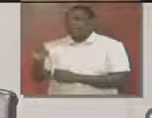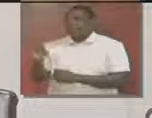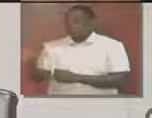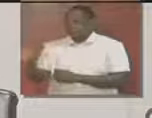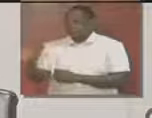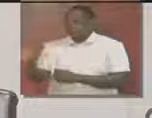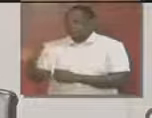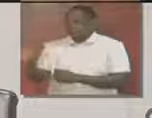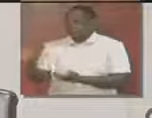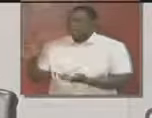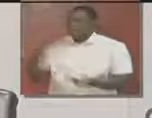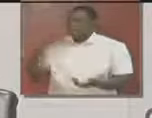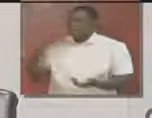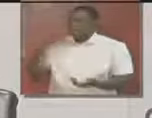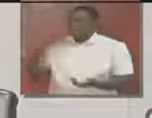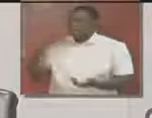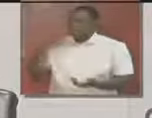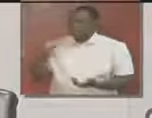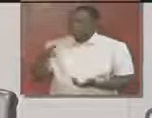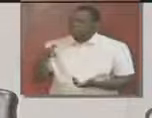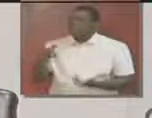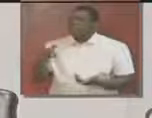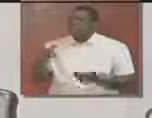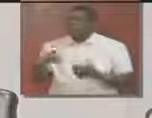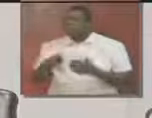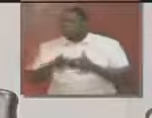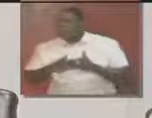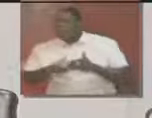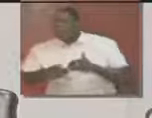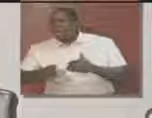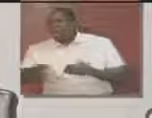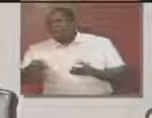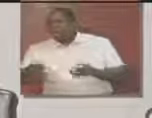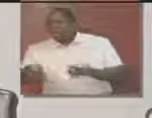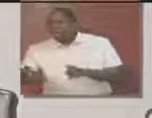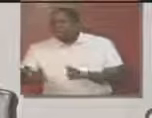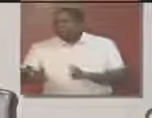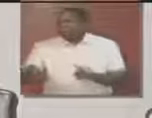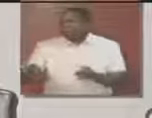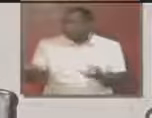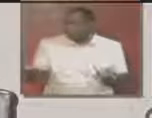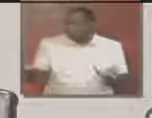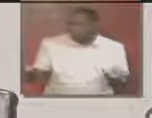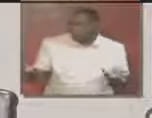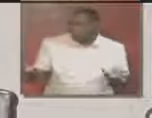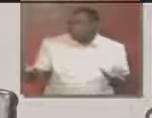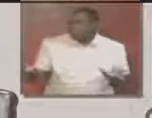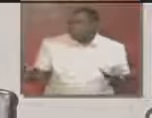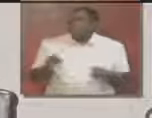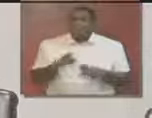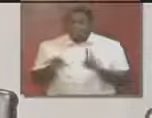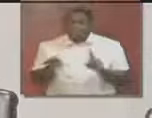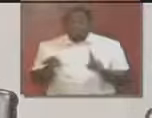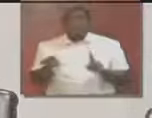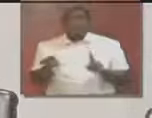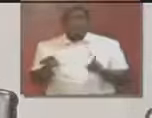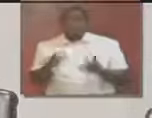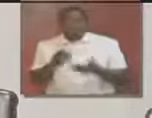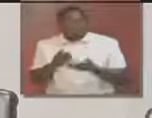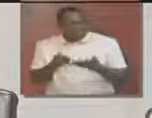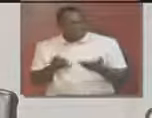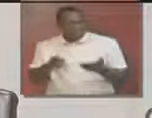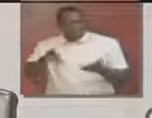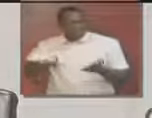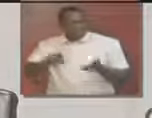than international though, but we've seen them where they've had to be followed up with regards to their heart vessels are still inflamed. That's number